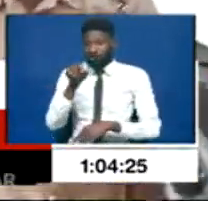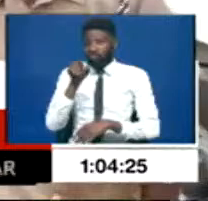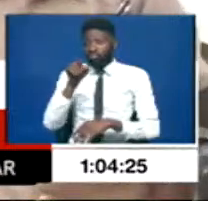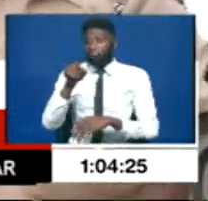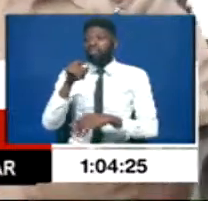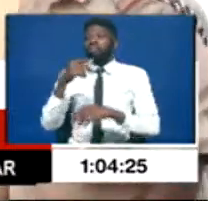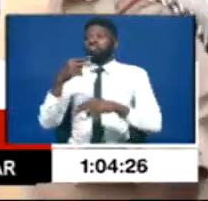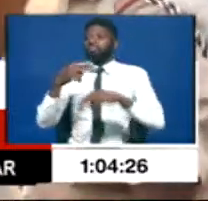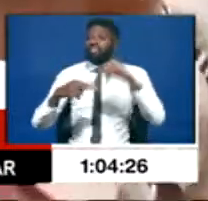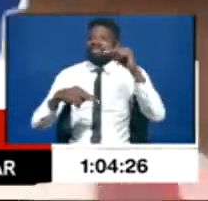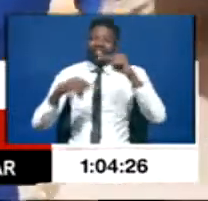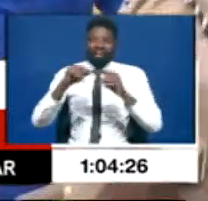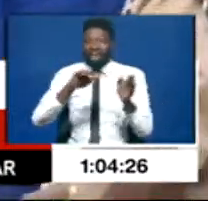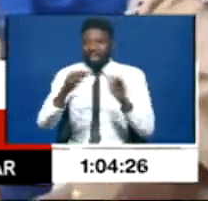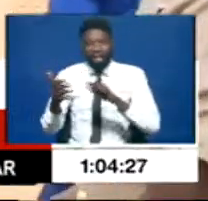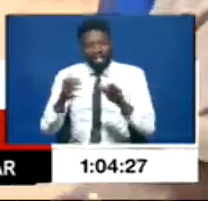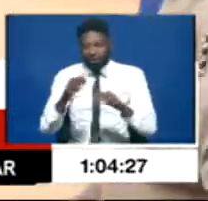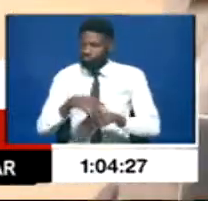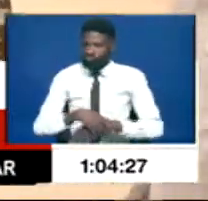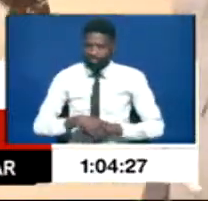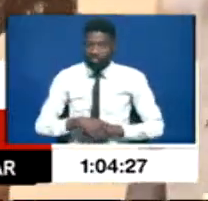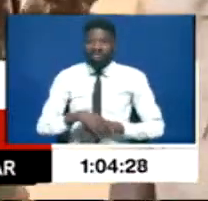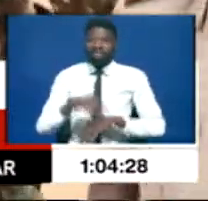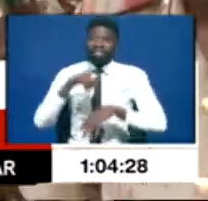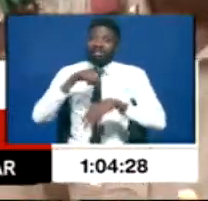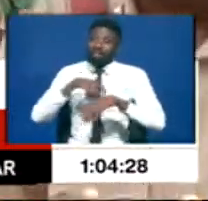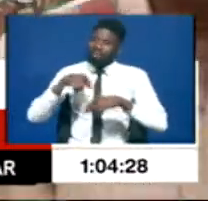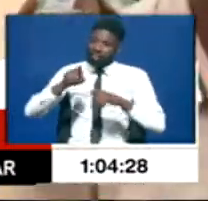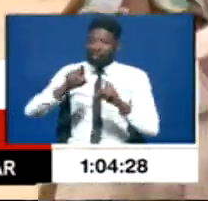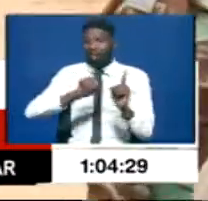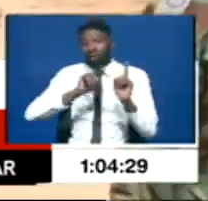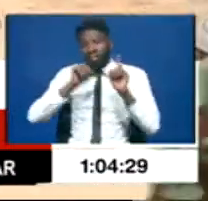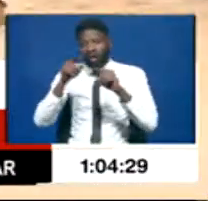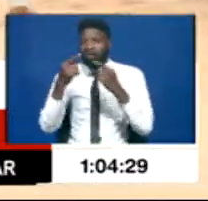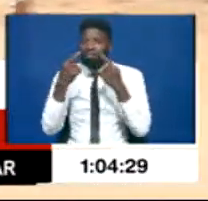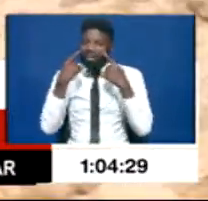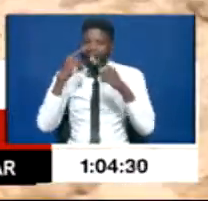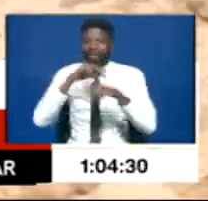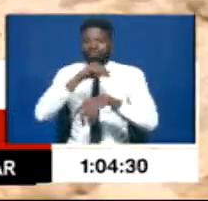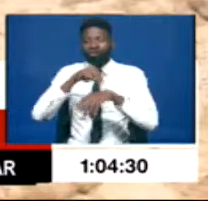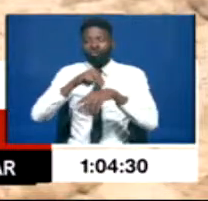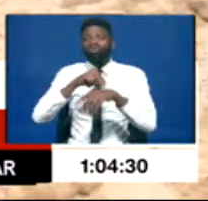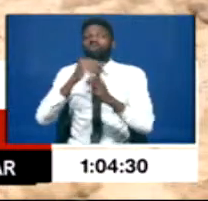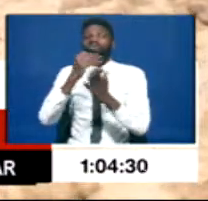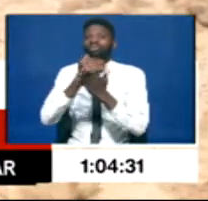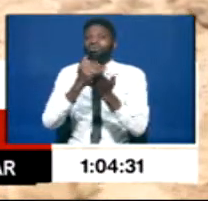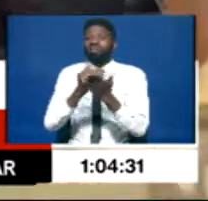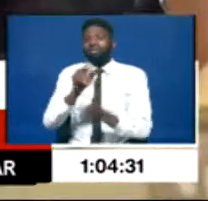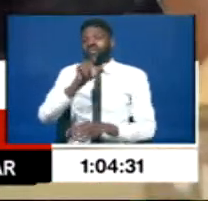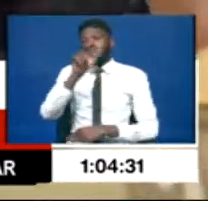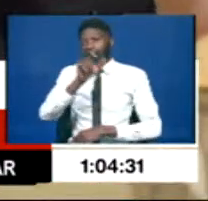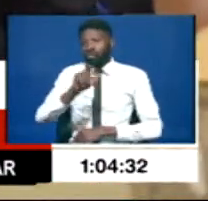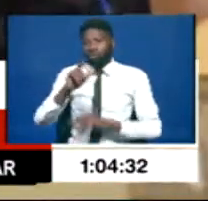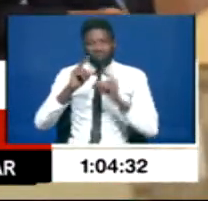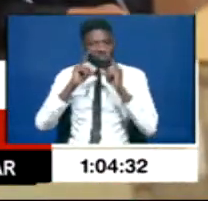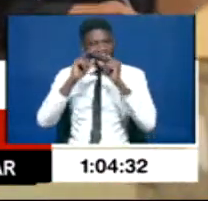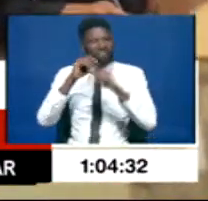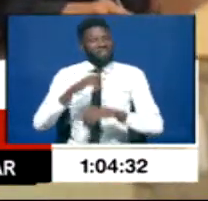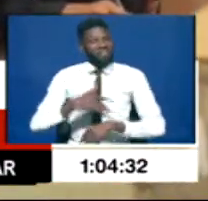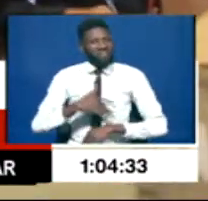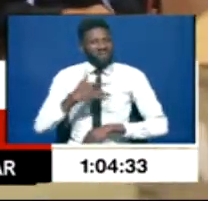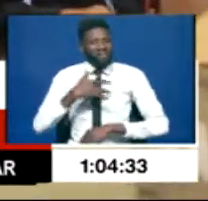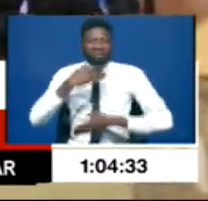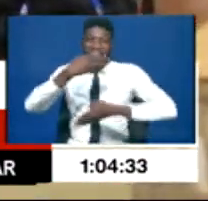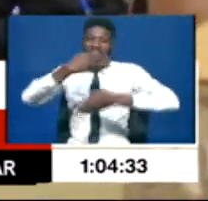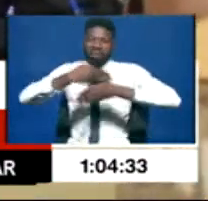Coordination Committee in touring several national government projects in the region, Ashoki expressed his dissatisfaction with the slow pace of the